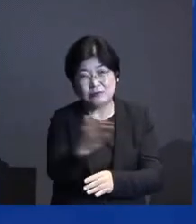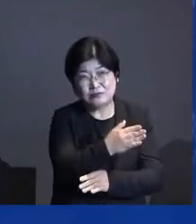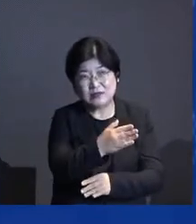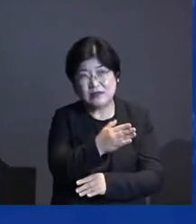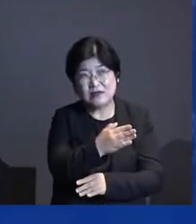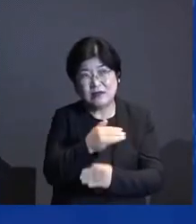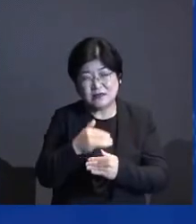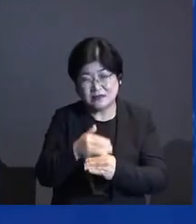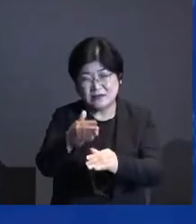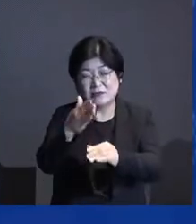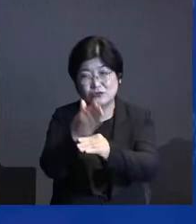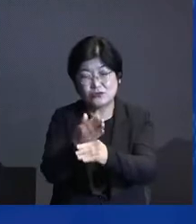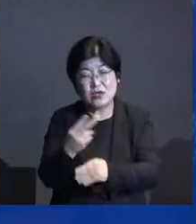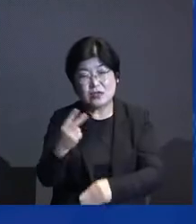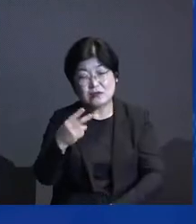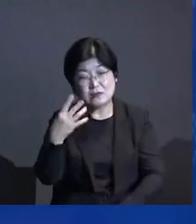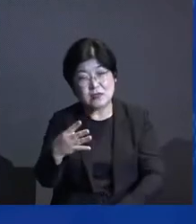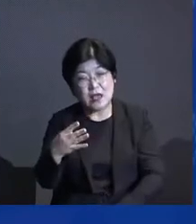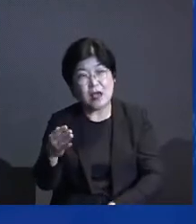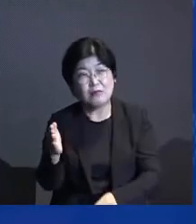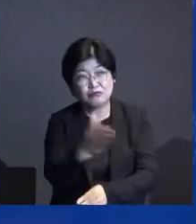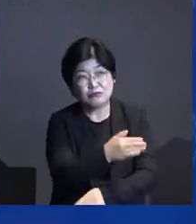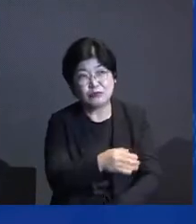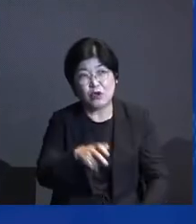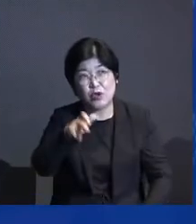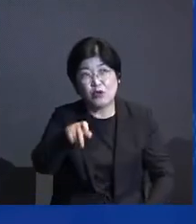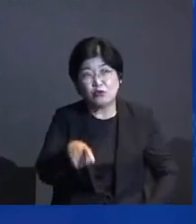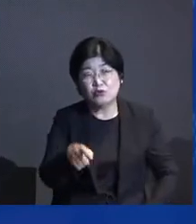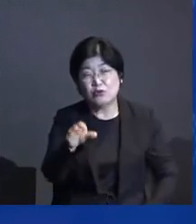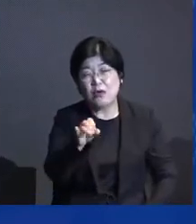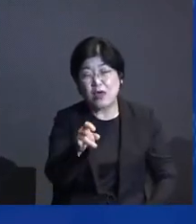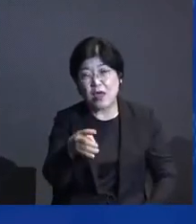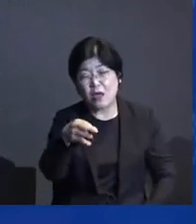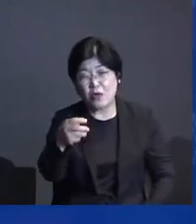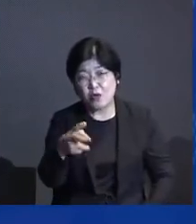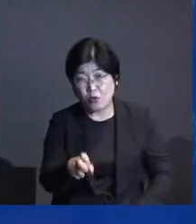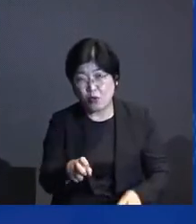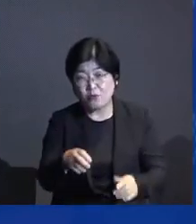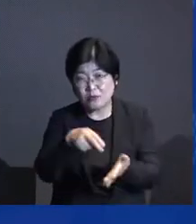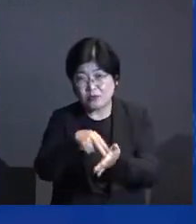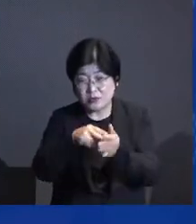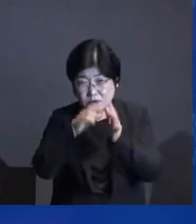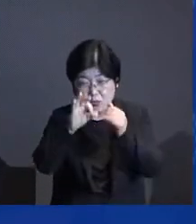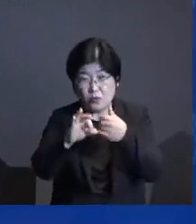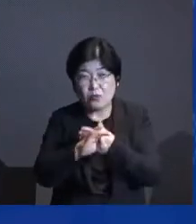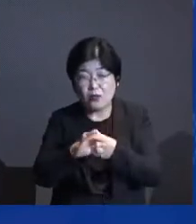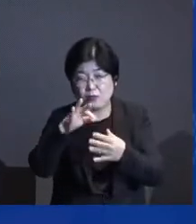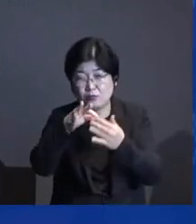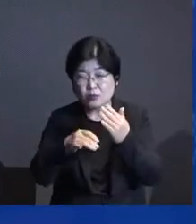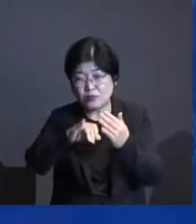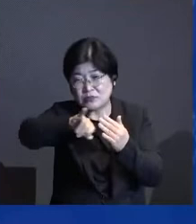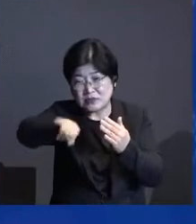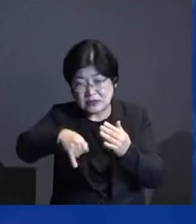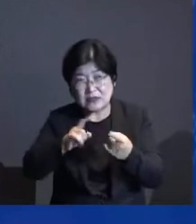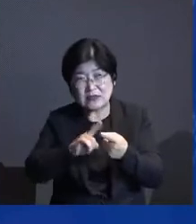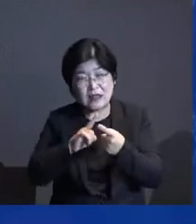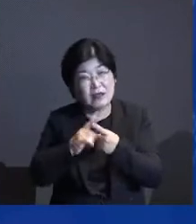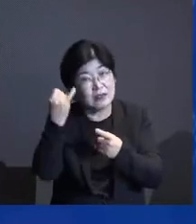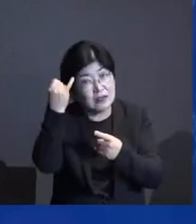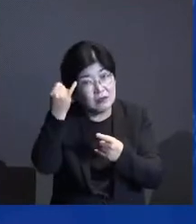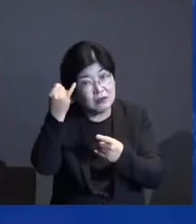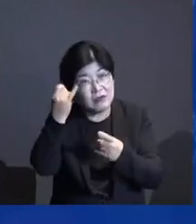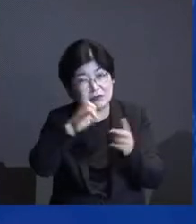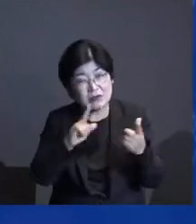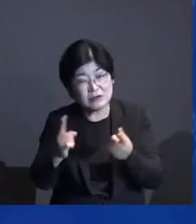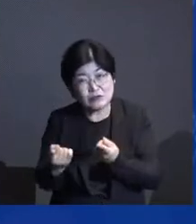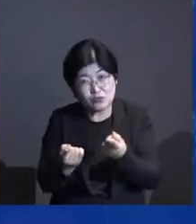successfully planned, developed, and coordinated, and implemented, and evaluated, and supported projects at the local, regional, national,